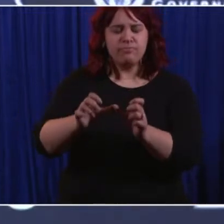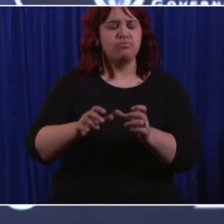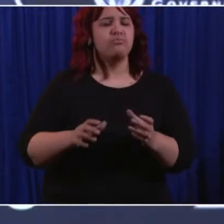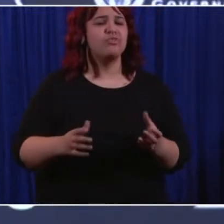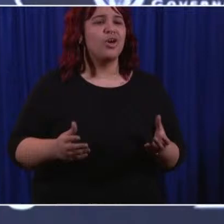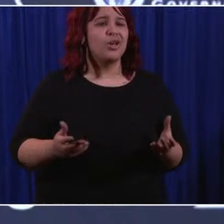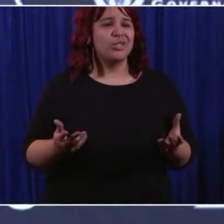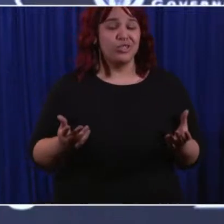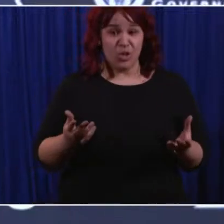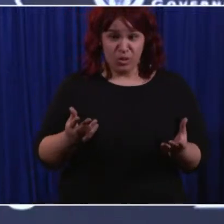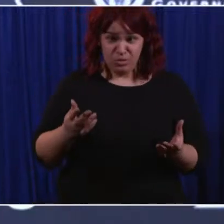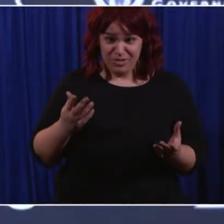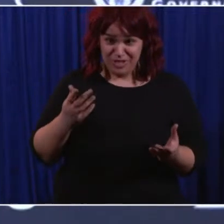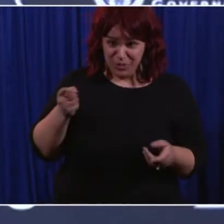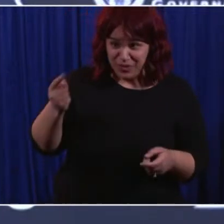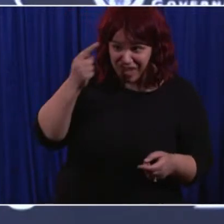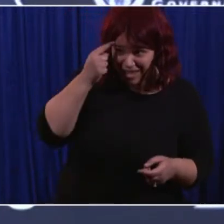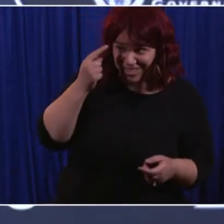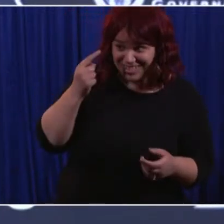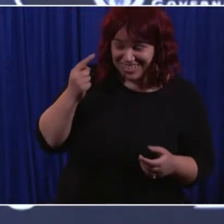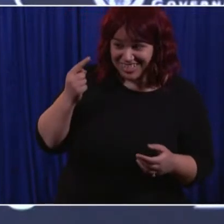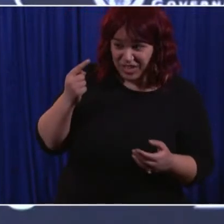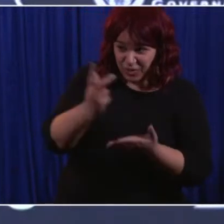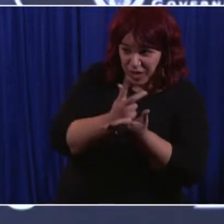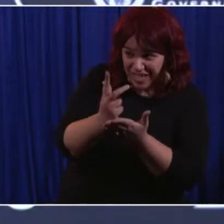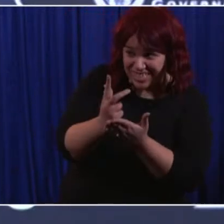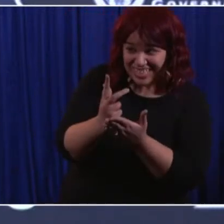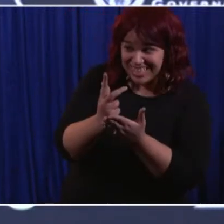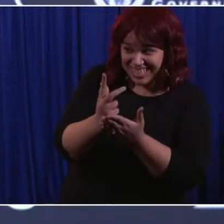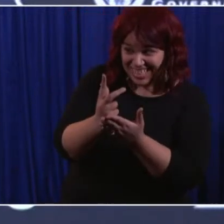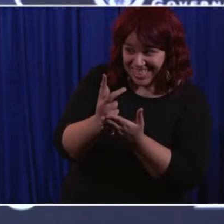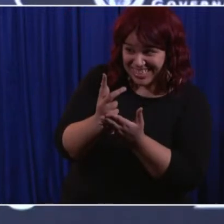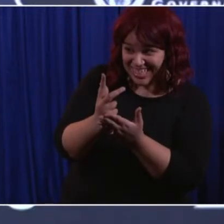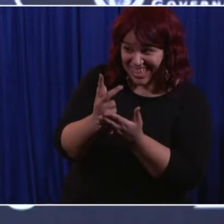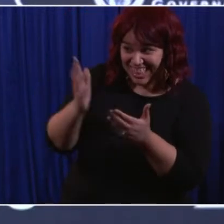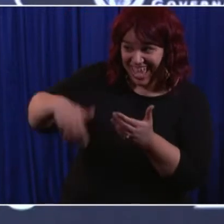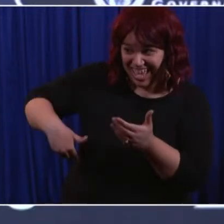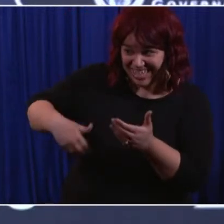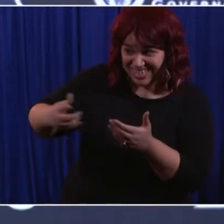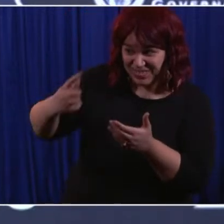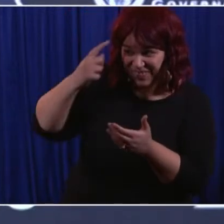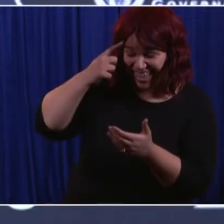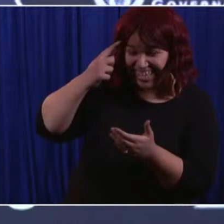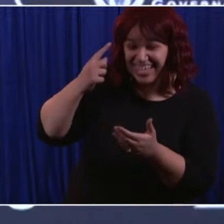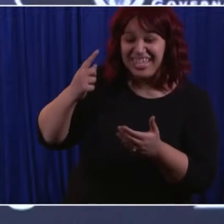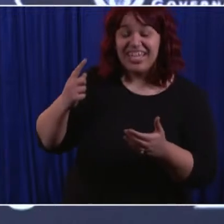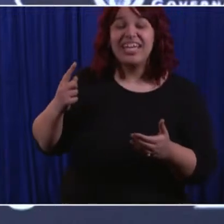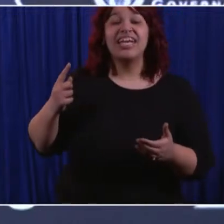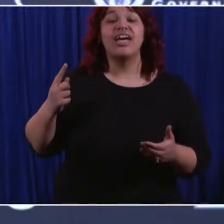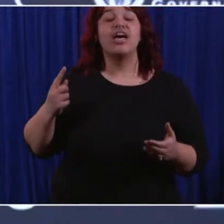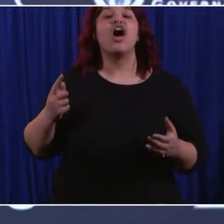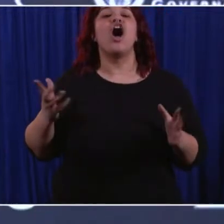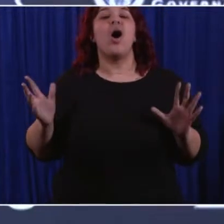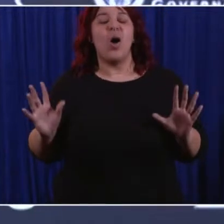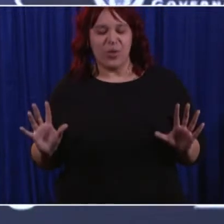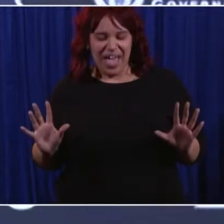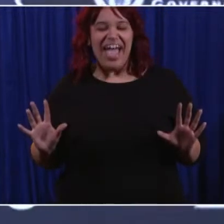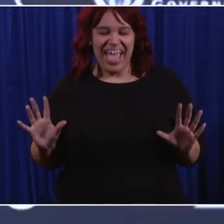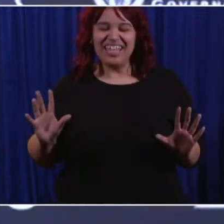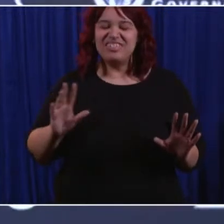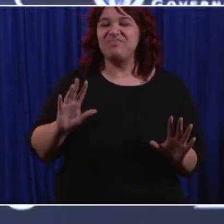asleep there? Yeah. Regis asleep, huh? Yeah. Molly, I asked that same question to